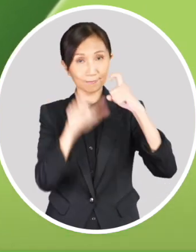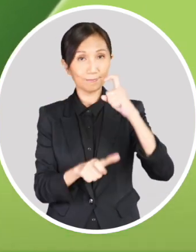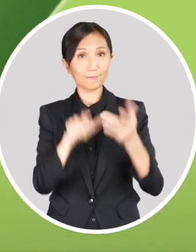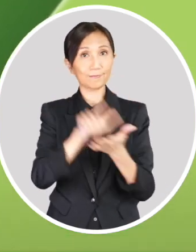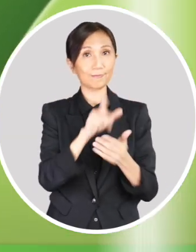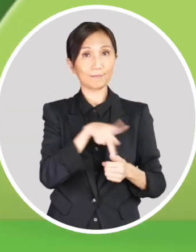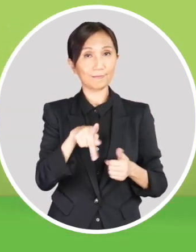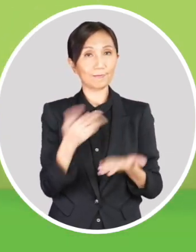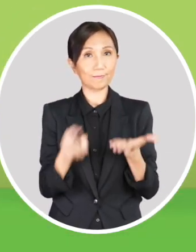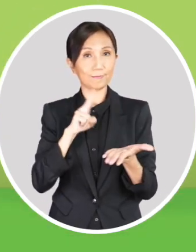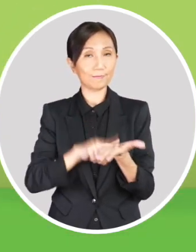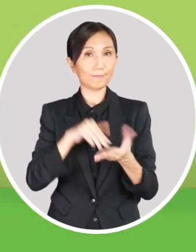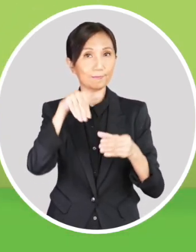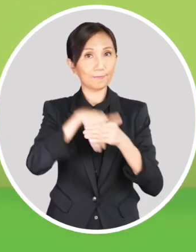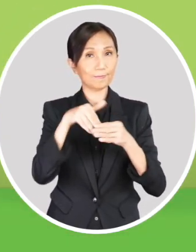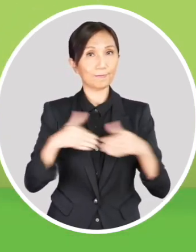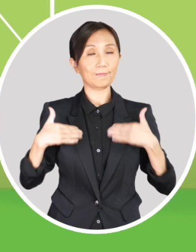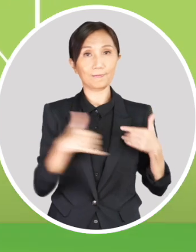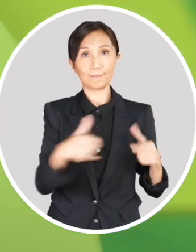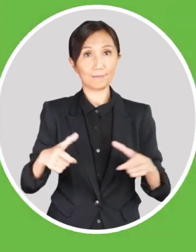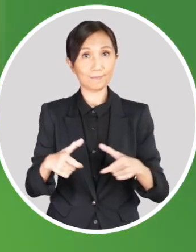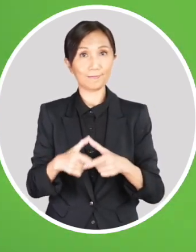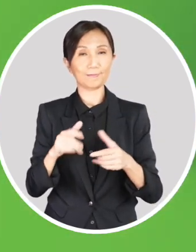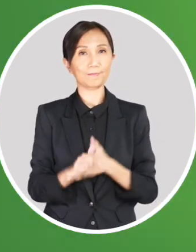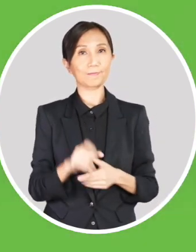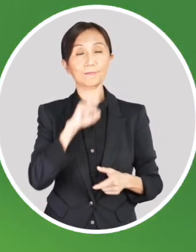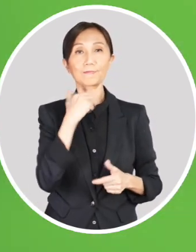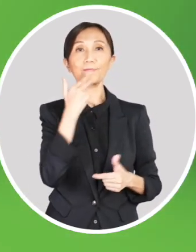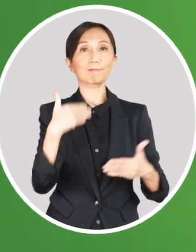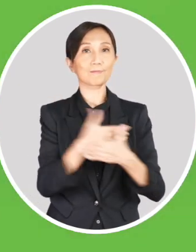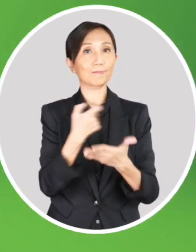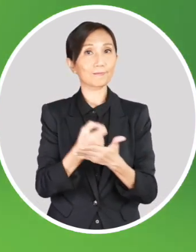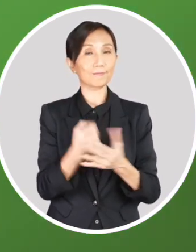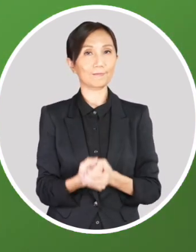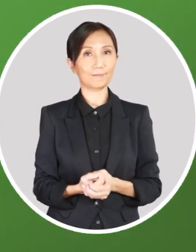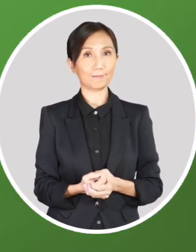in September via the Octopus App or by mail to enjoy the $2 scheme.